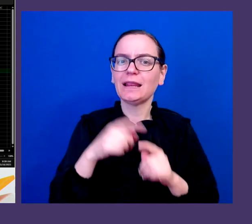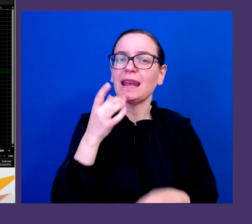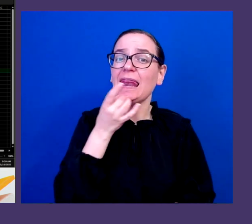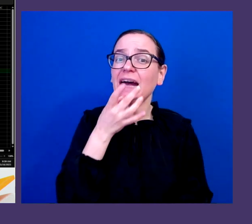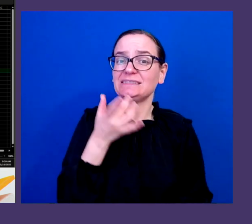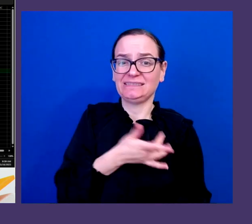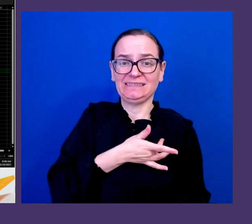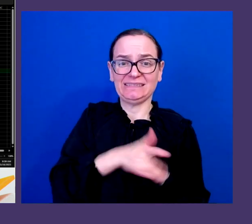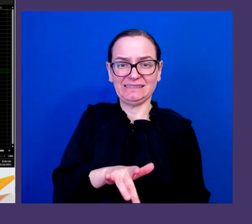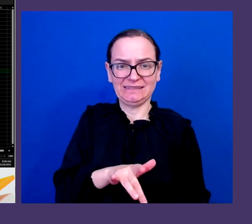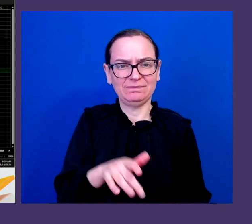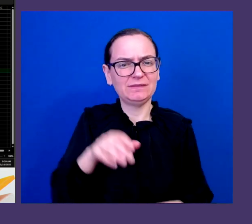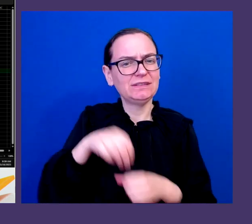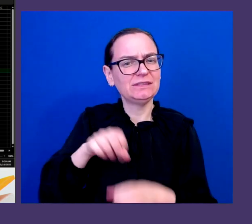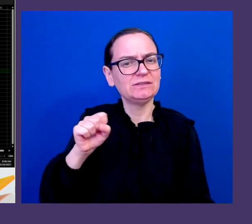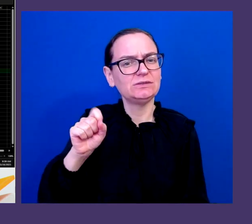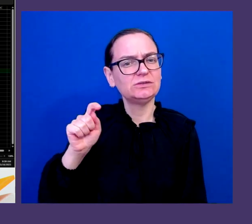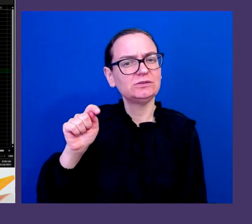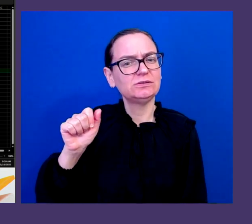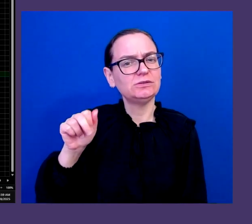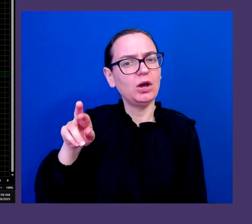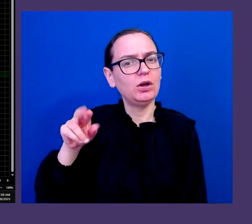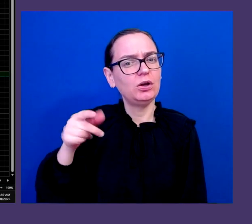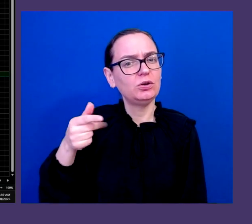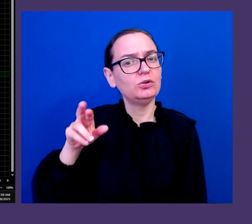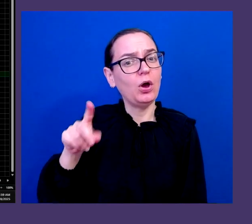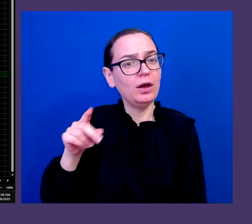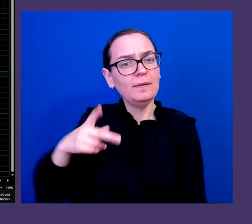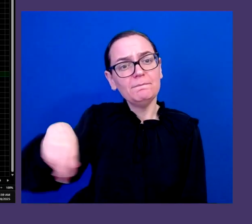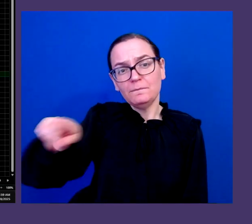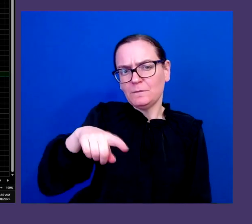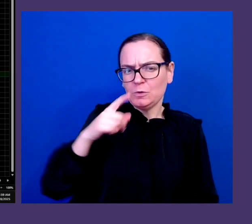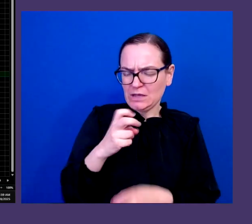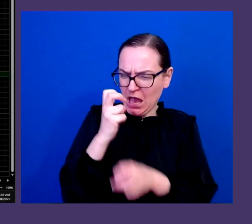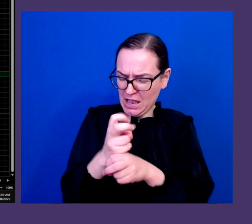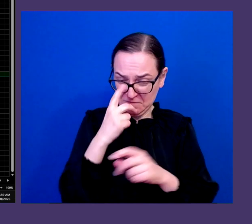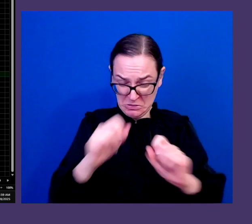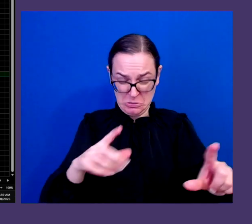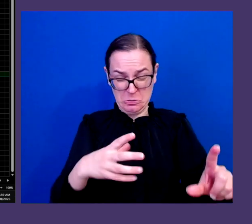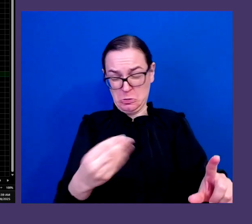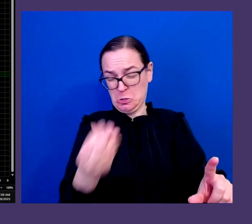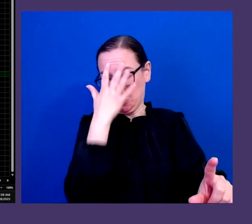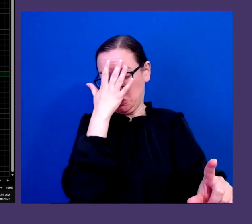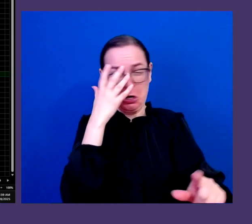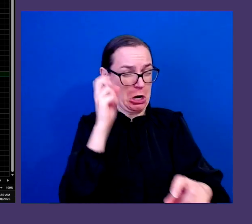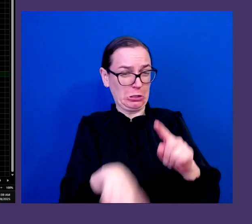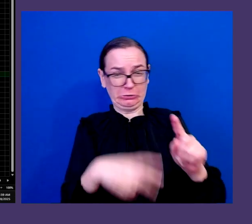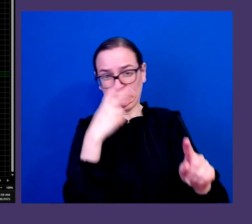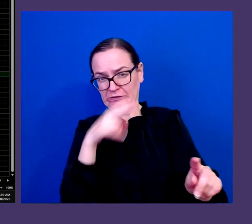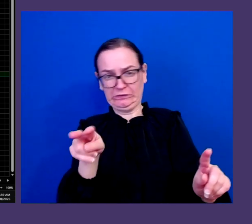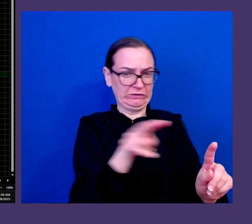and work around. Now that I can turn it to dark mode, it makes it more accessible to me. In